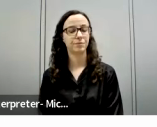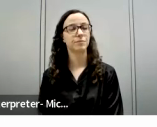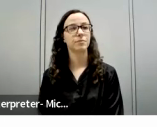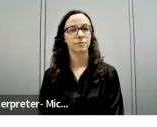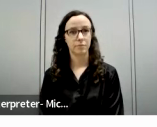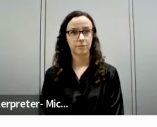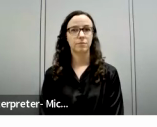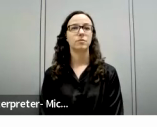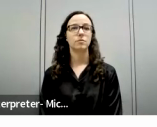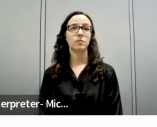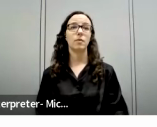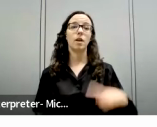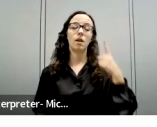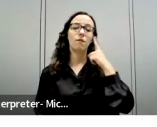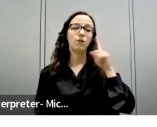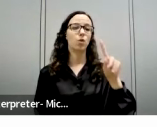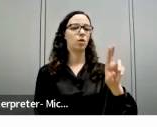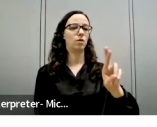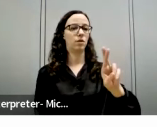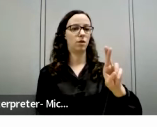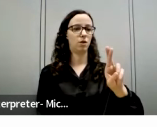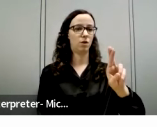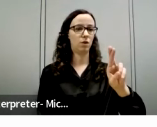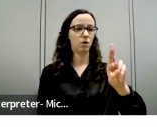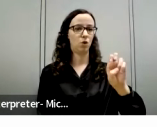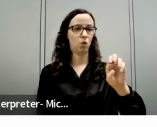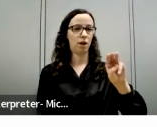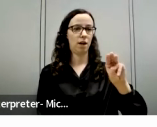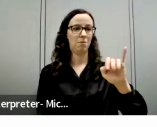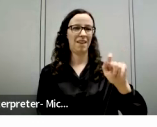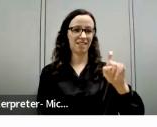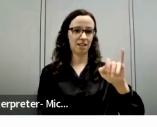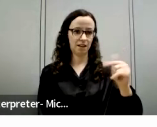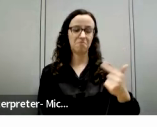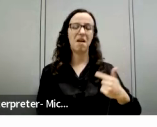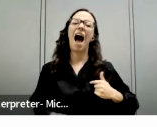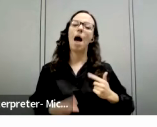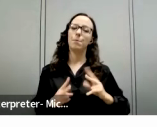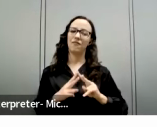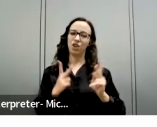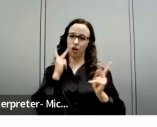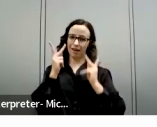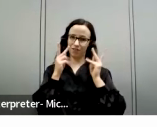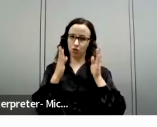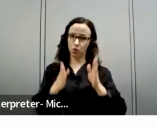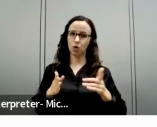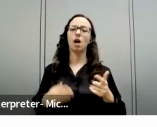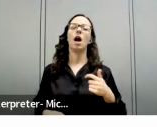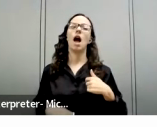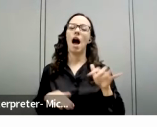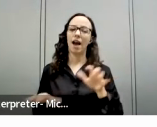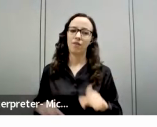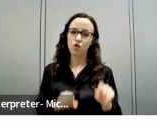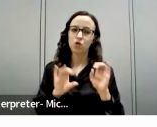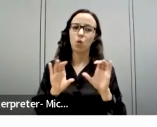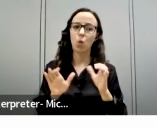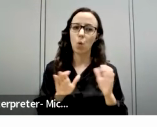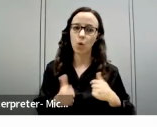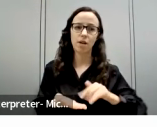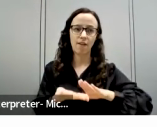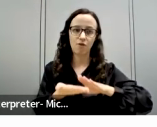Okay, and then when it comes to remixing, so again, I'm more of a visual learner, and I will say that even though I've taken the course and I've learned about the